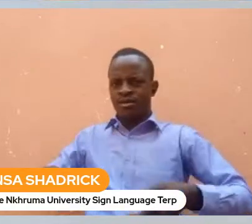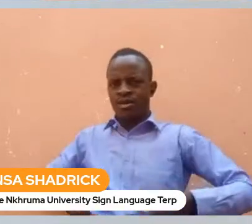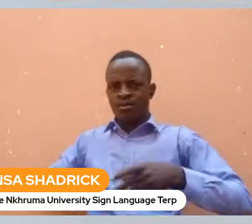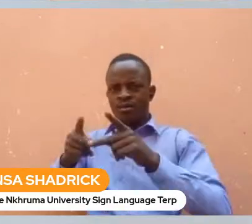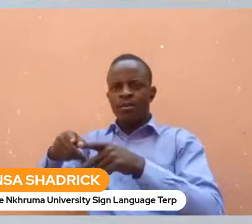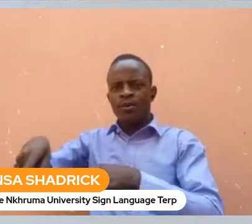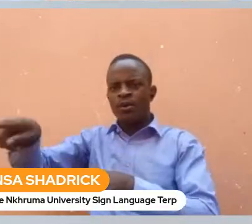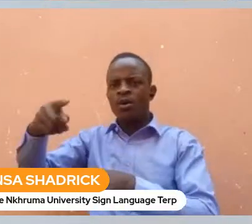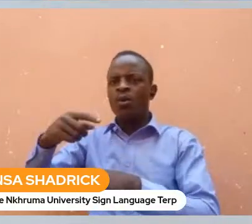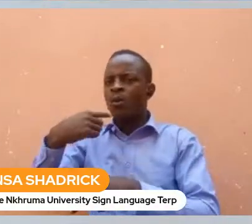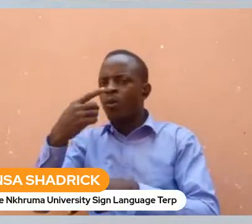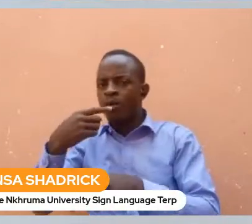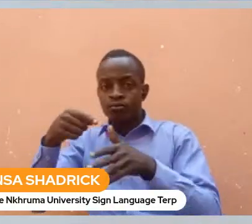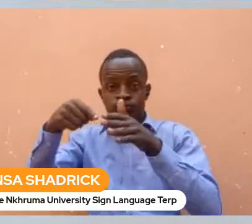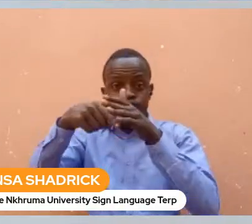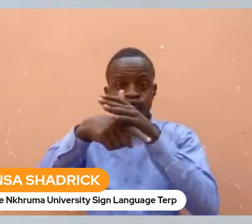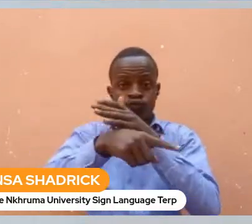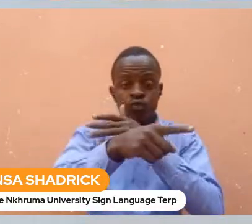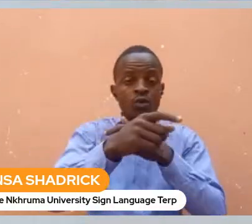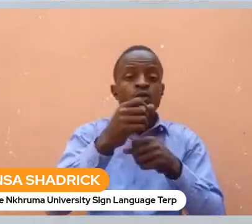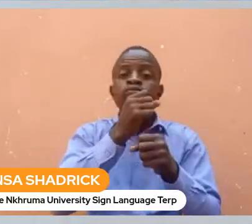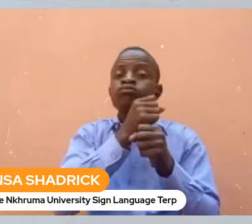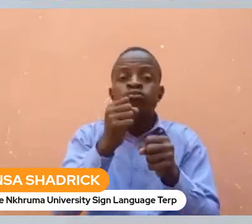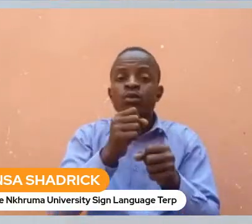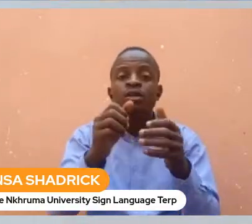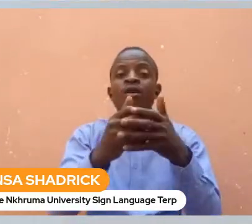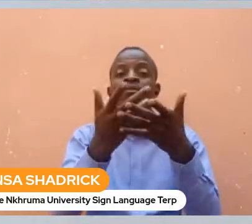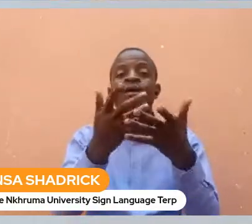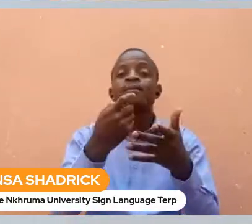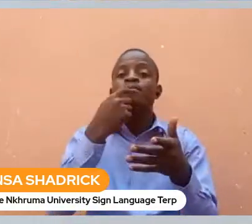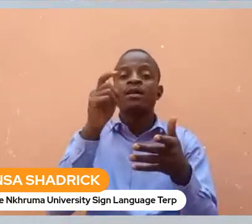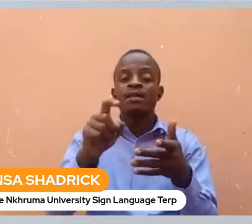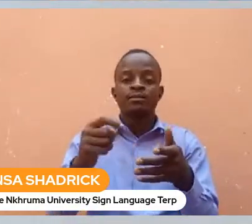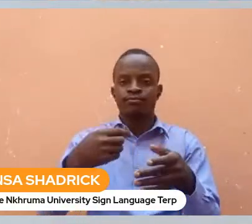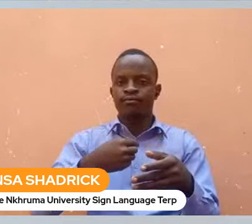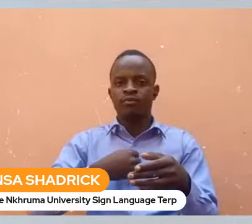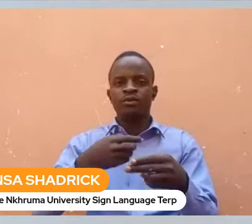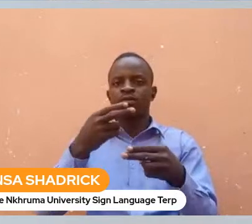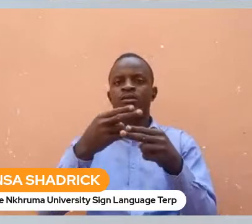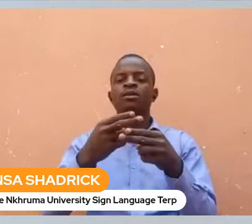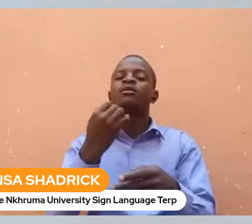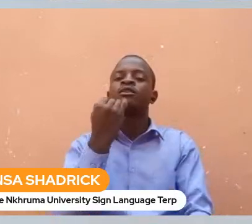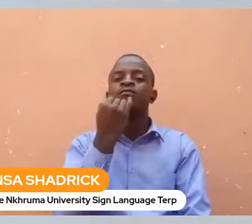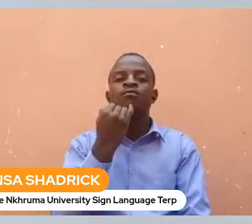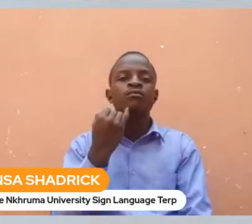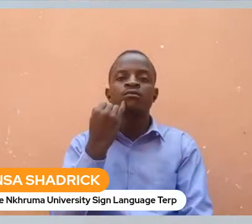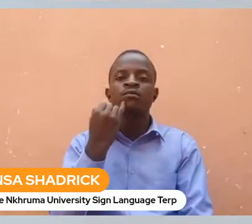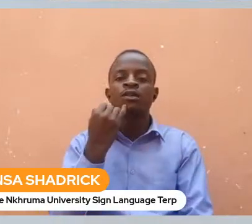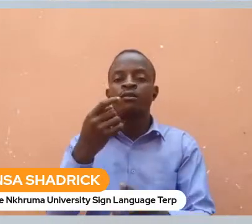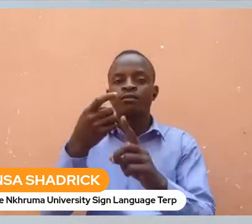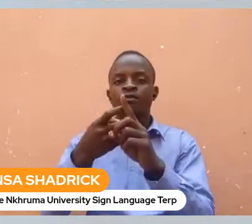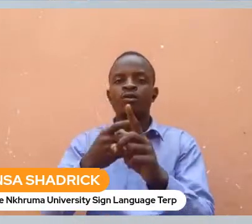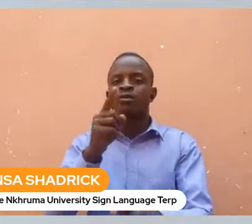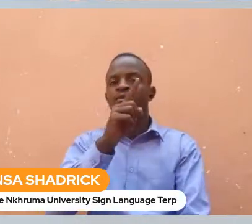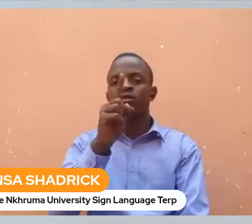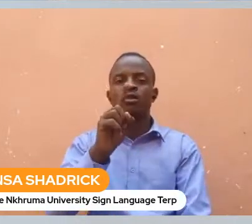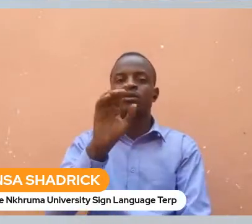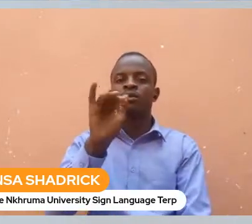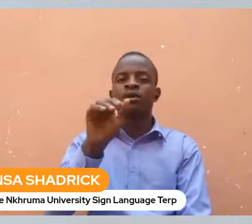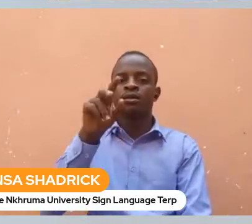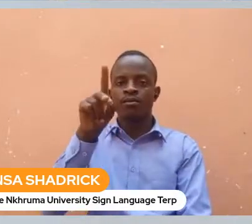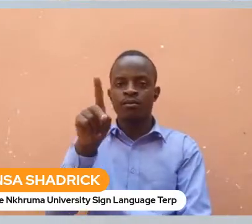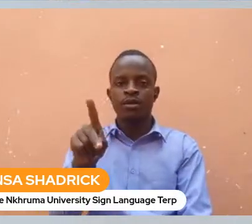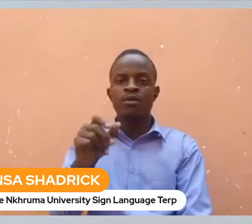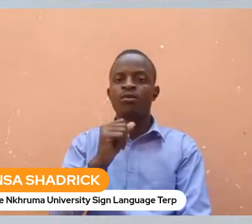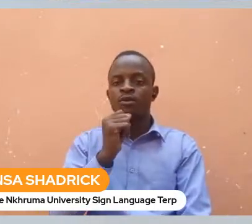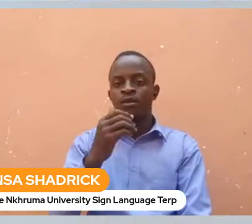the rightful age for accessing them. I am your host. Luvumbe Jeremiah Mulanda from the Zambian Youth Platform, not forgetting my